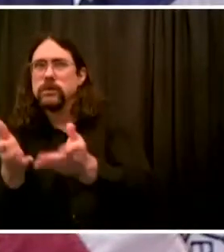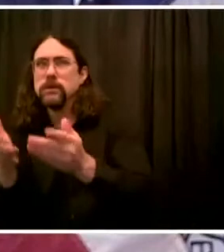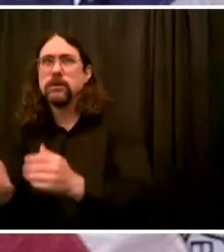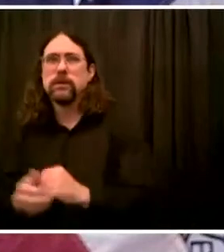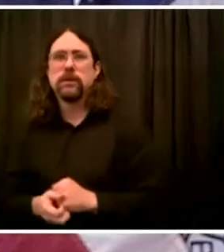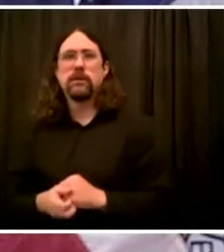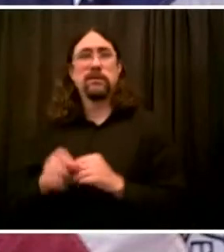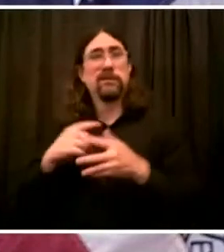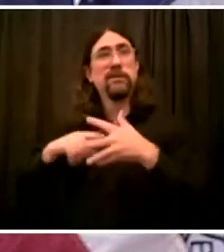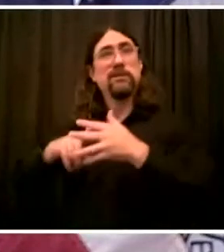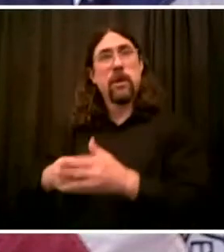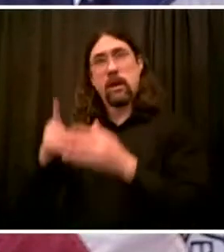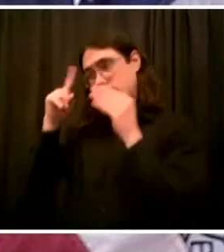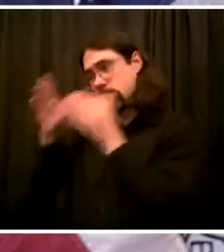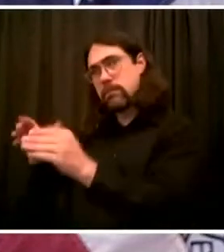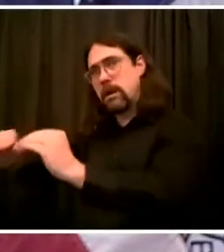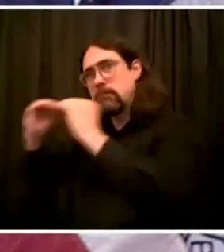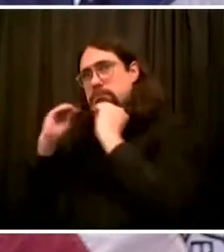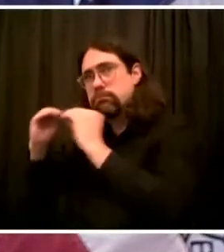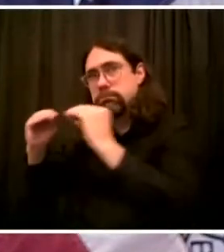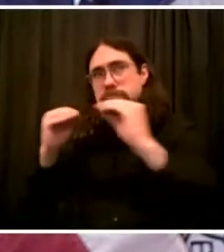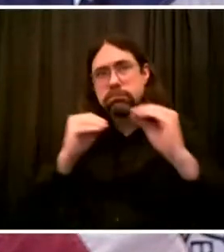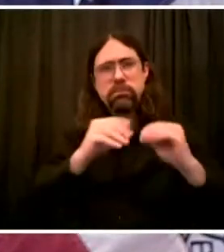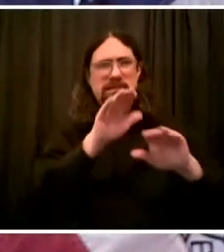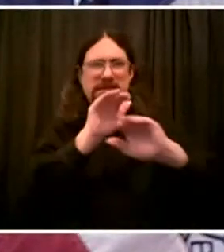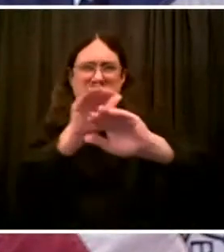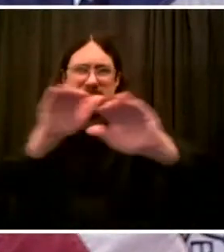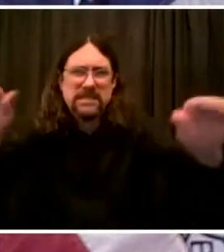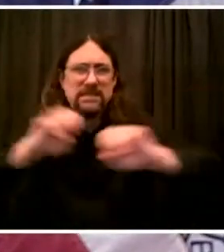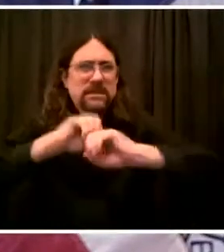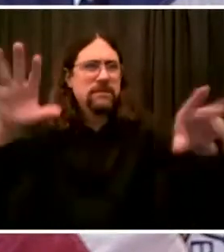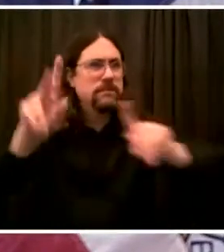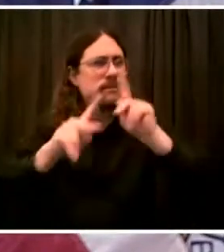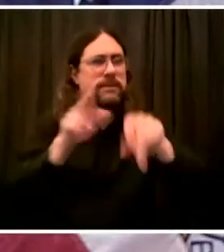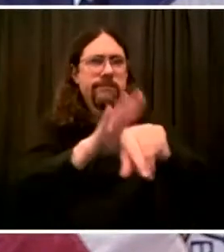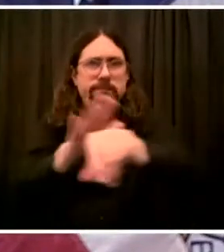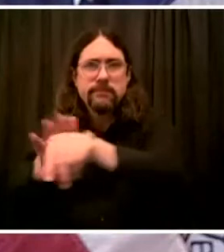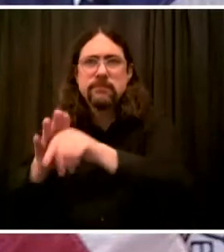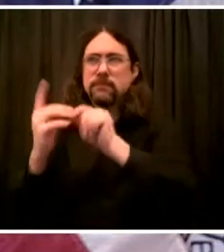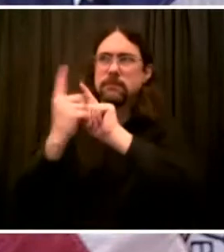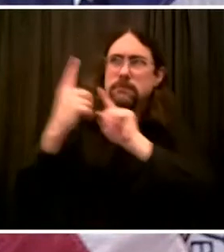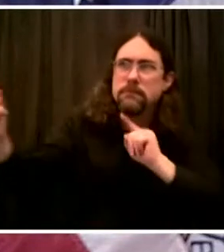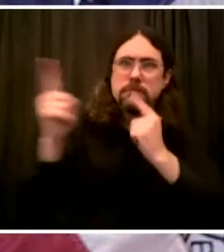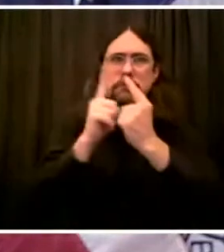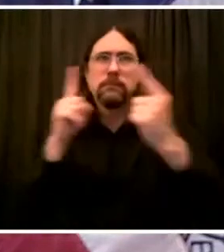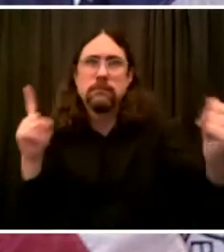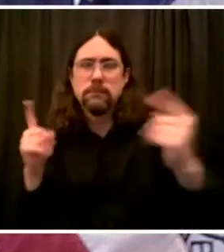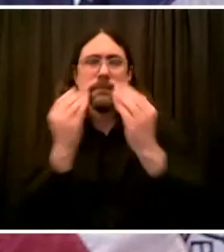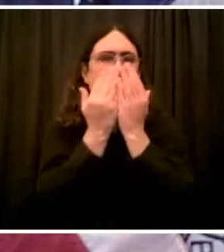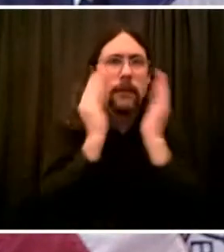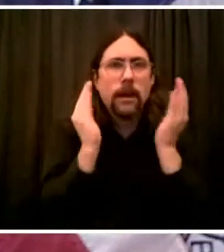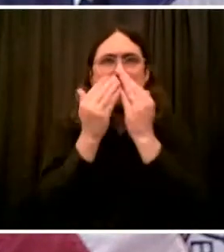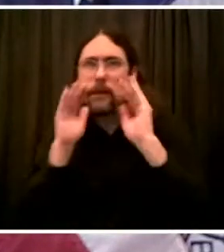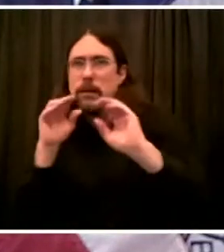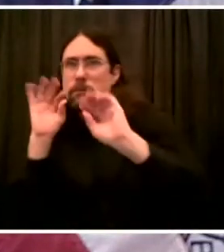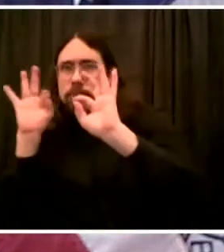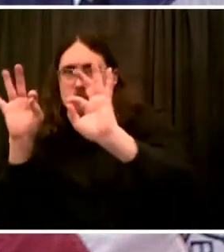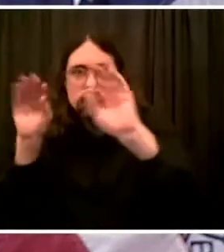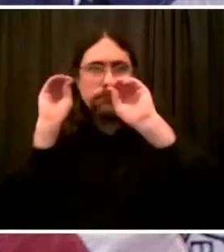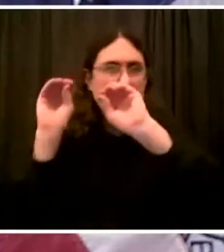that those are first and foremost done by civilians and by community members? Yes, that's what we absolutely want. That's the direction we're moving in.